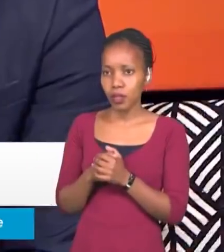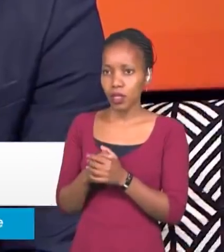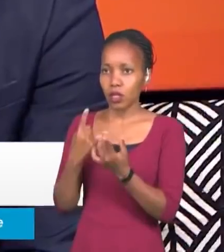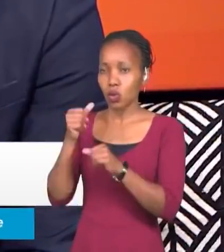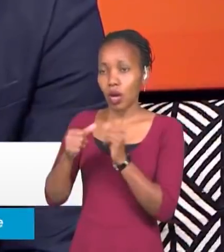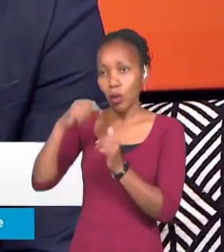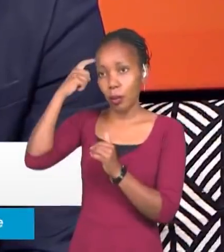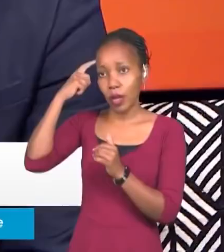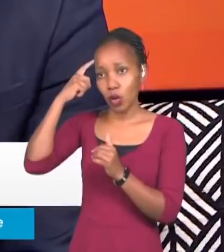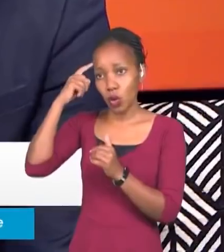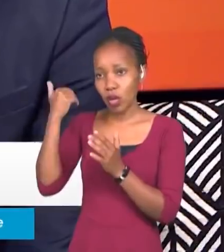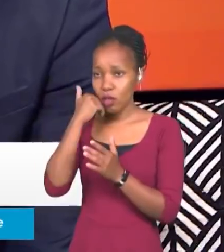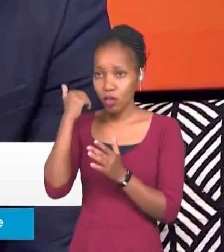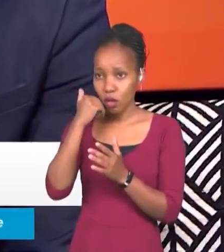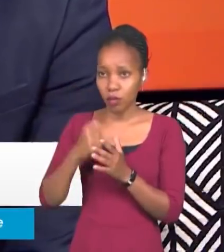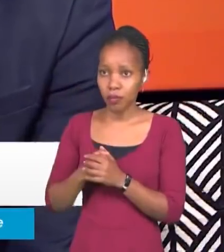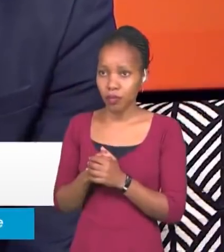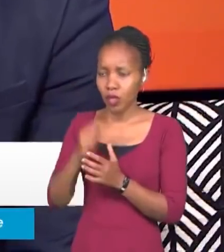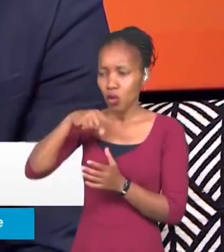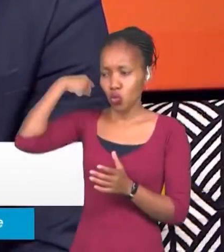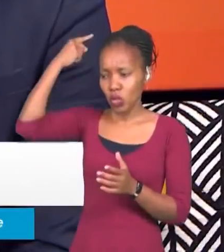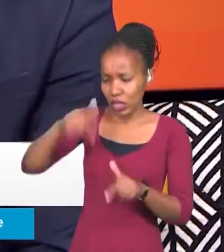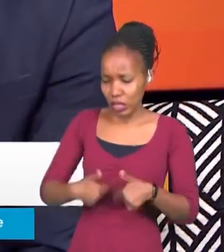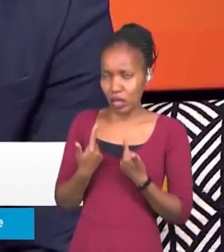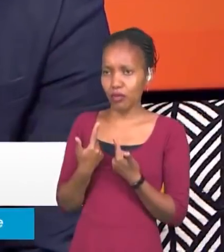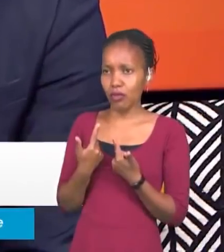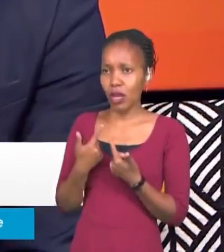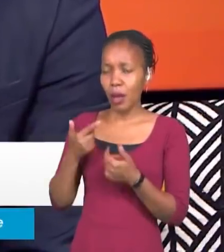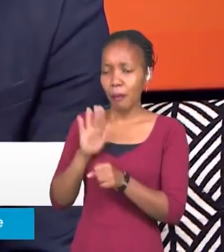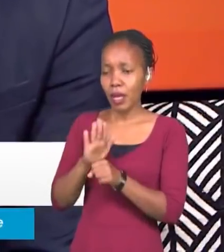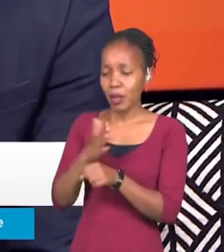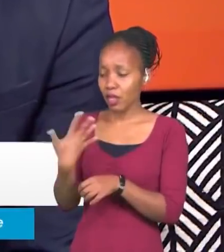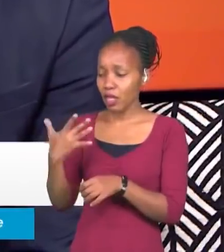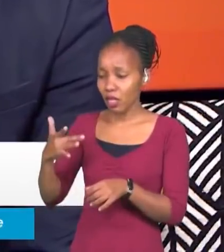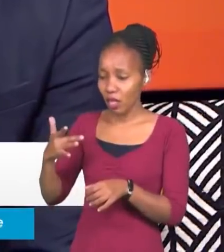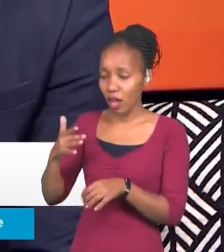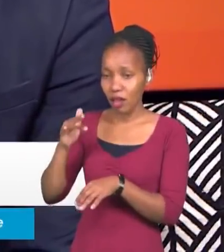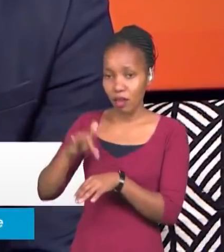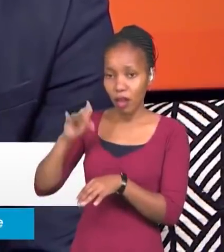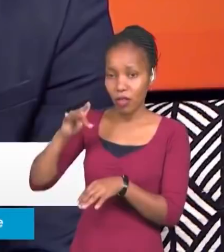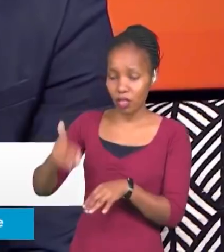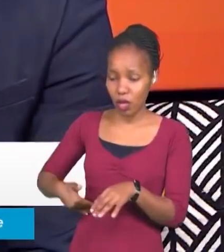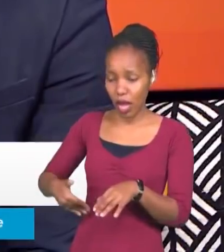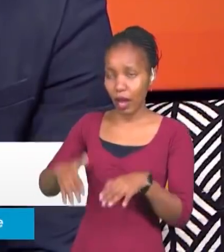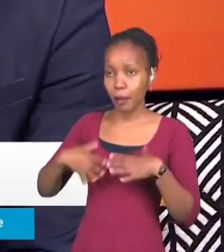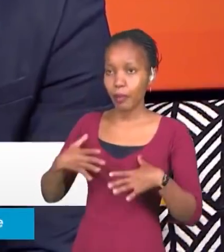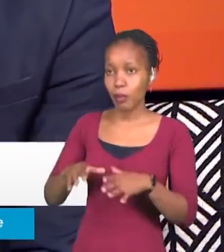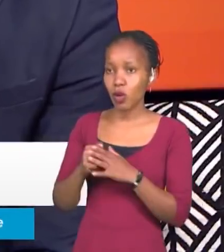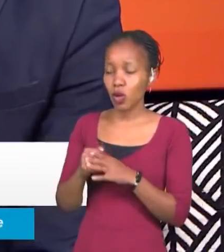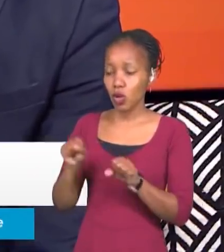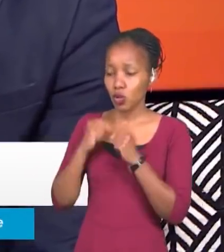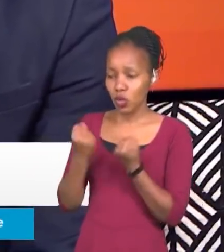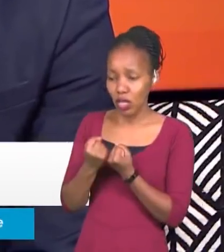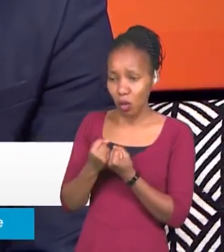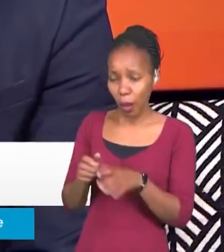mental illness, suicidal, yes, rates. Yes. And so many of the things, mm-hmm, is affecting the young people. Mm-hmm. Yes, I like talking about societal pressure, whereby,